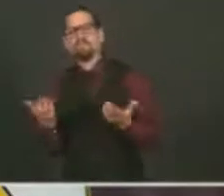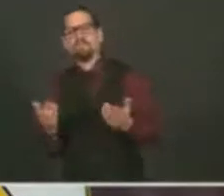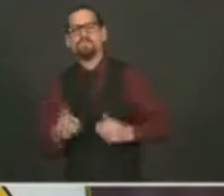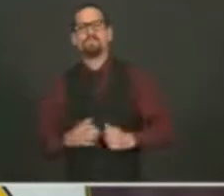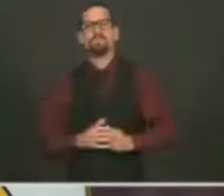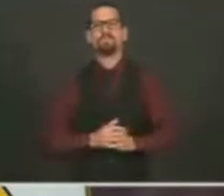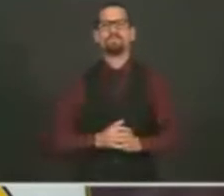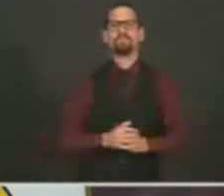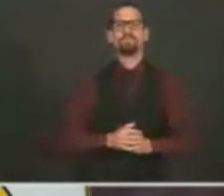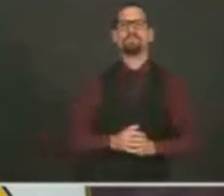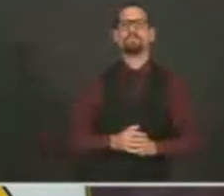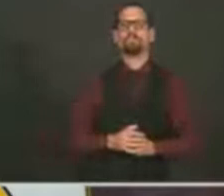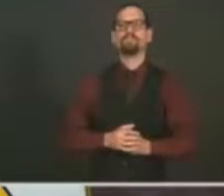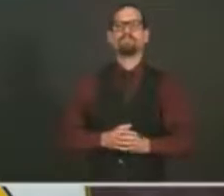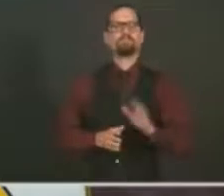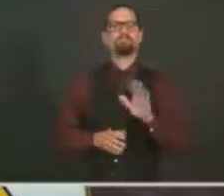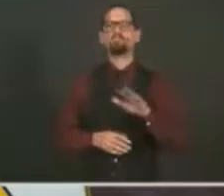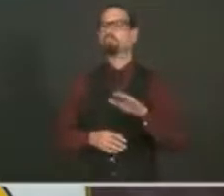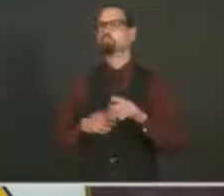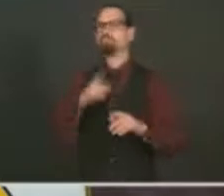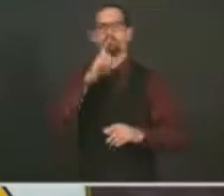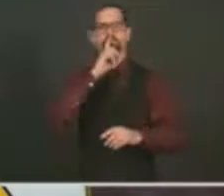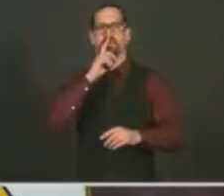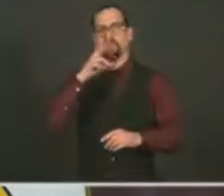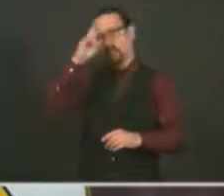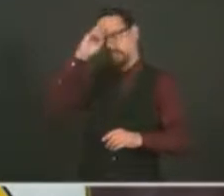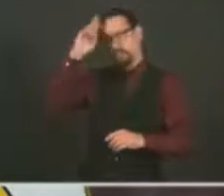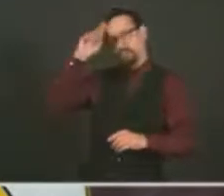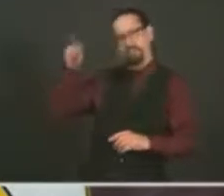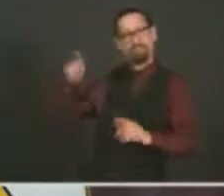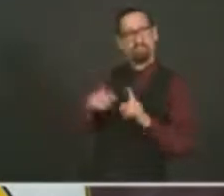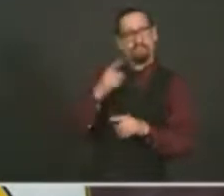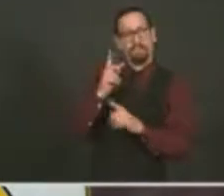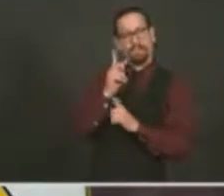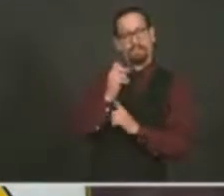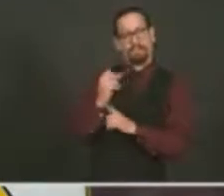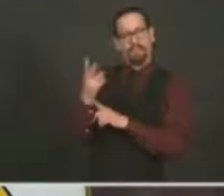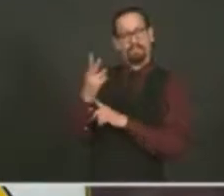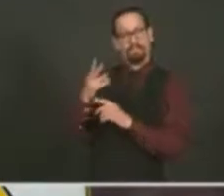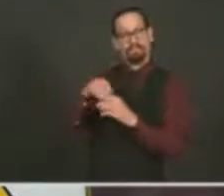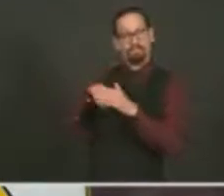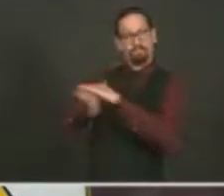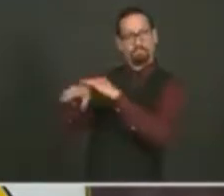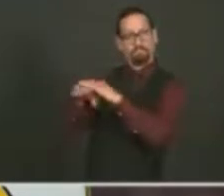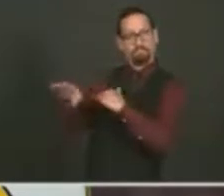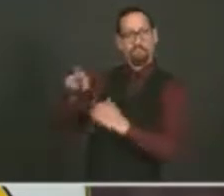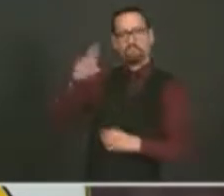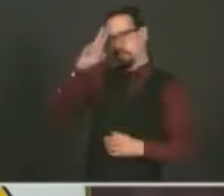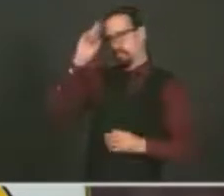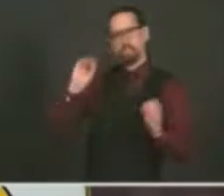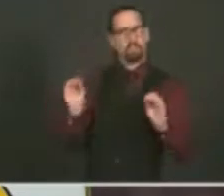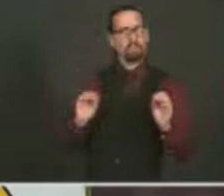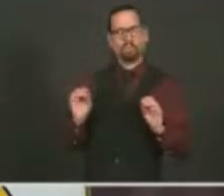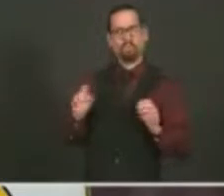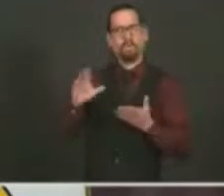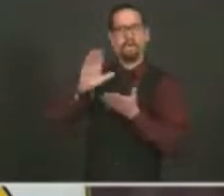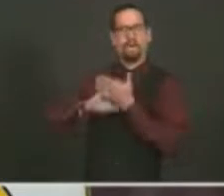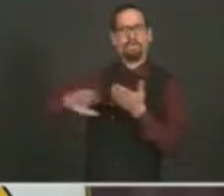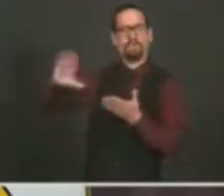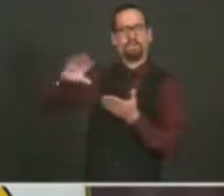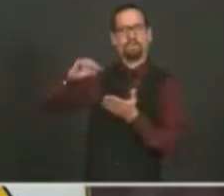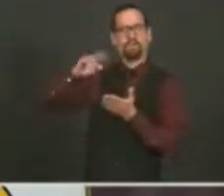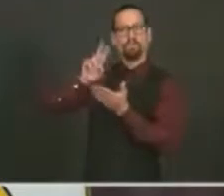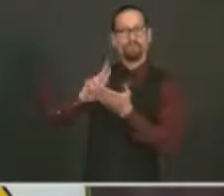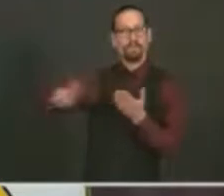not seeing significant hospitalizations in K through 12. Nothing has persisted. Within our colleges and universities, there were